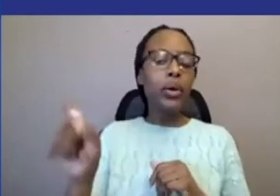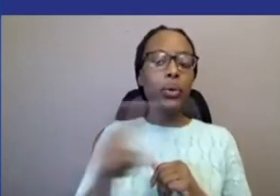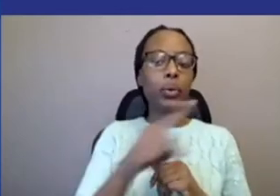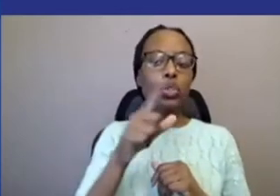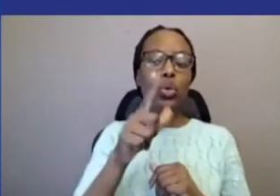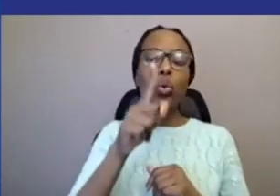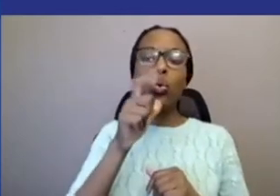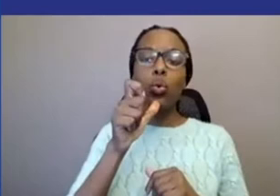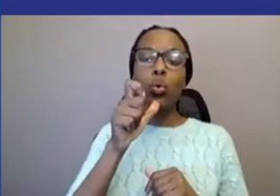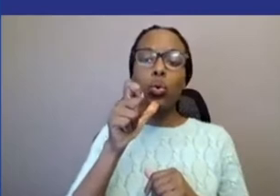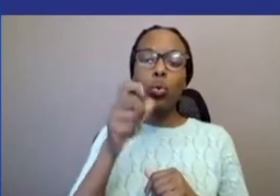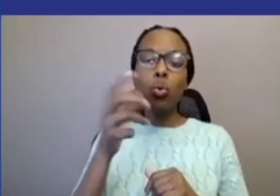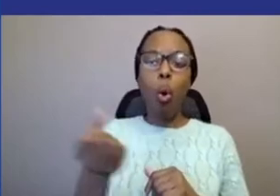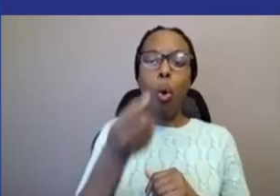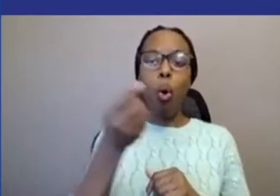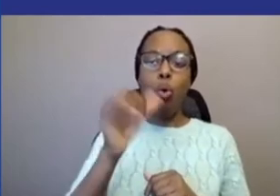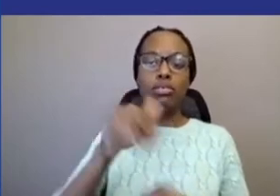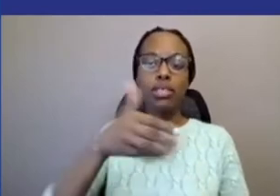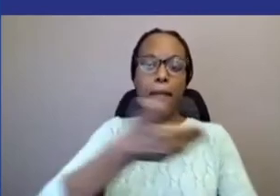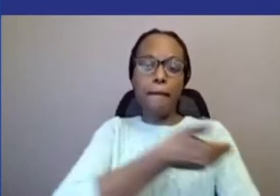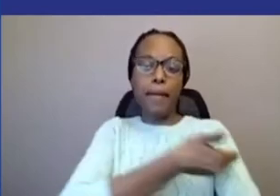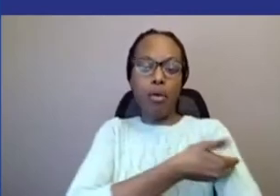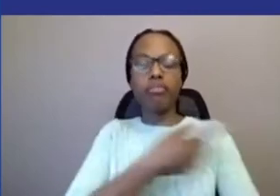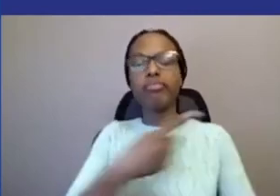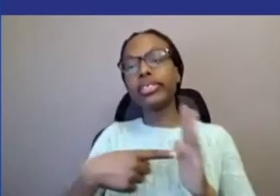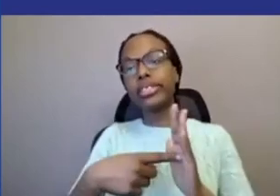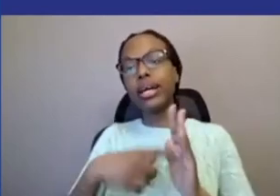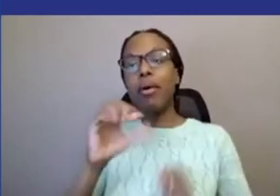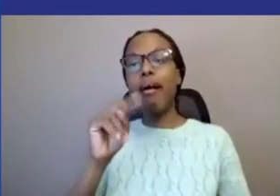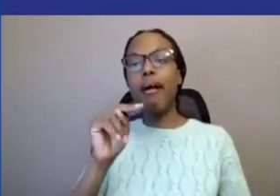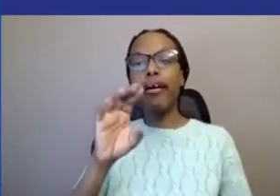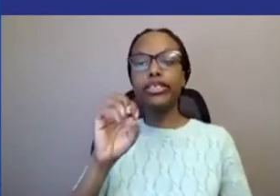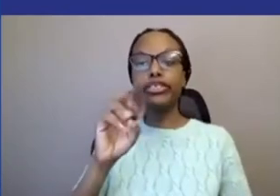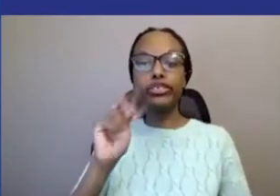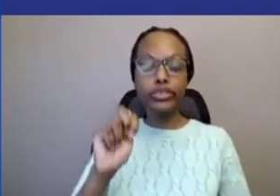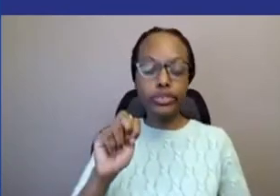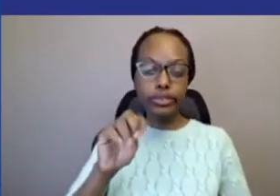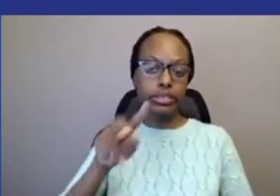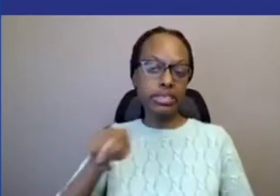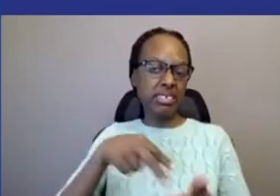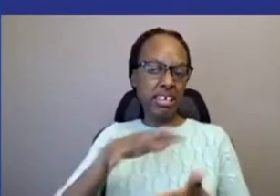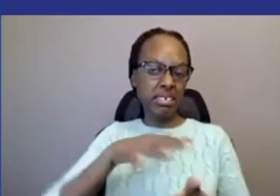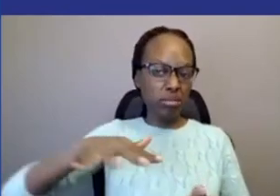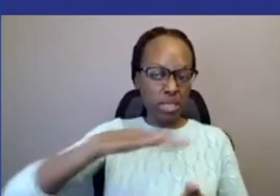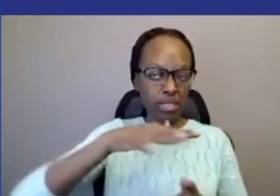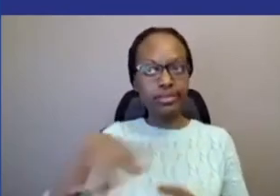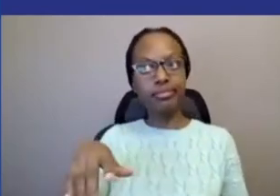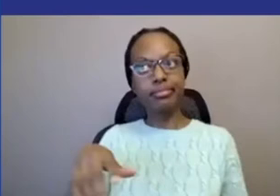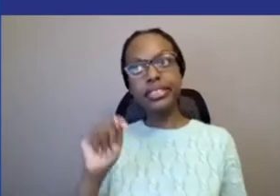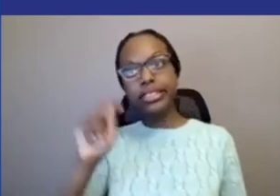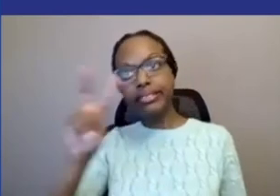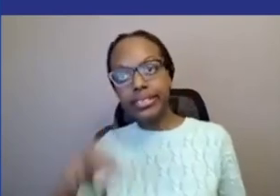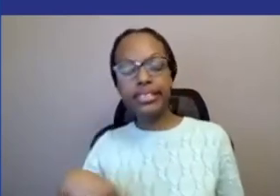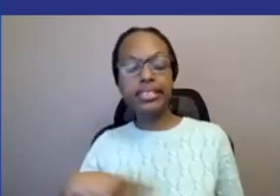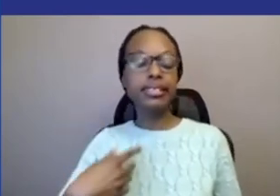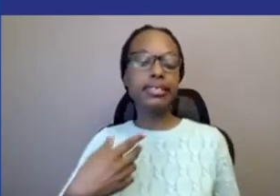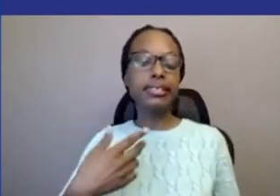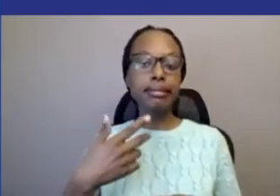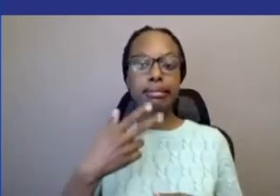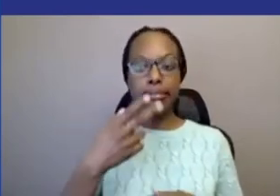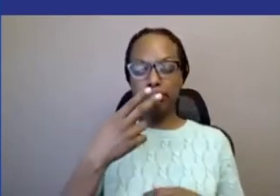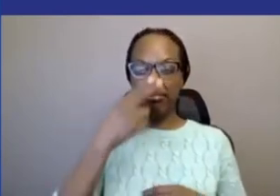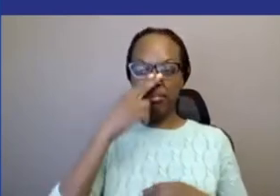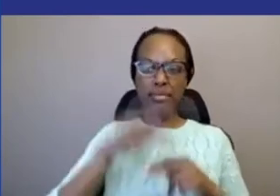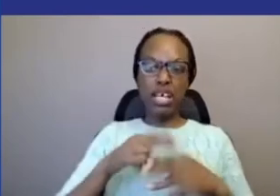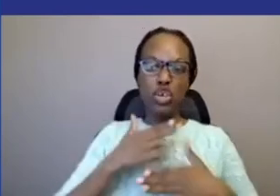that power in those spaces? So in those concert dance spaces, in those performance spaces, in TV, in entertainment, who's holding